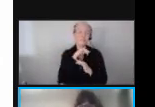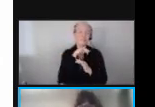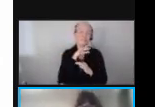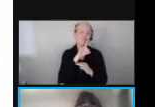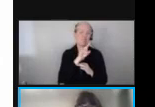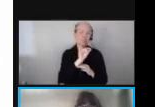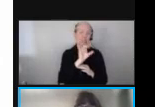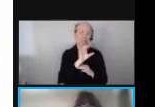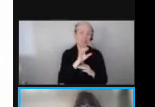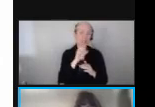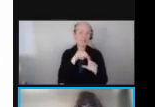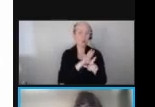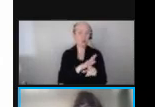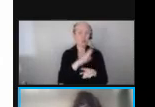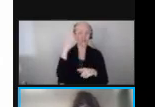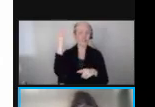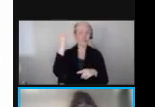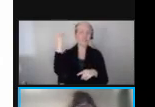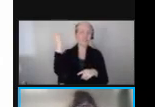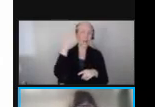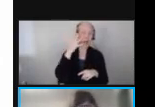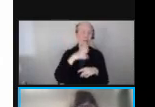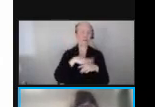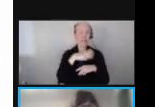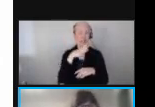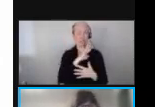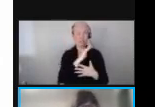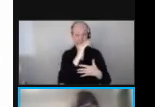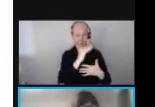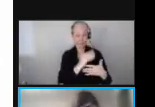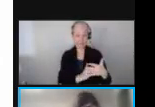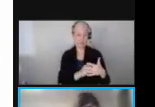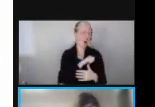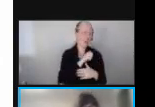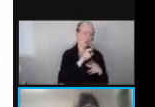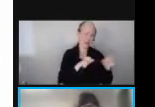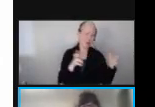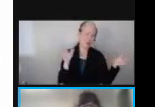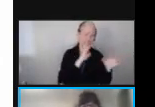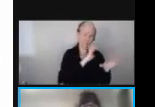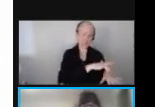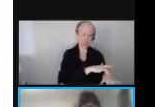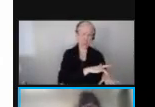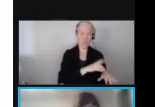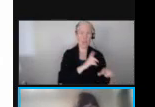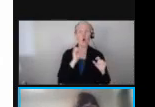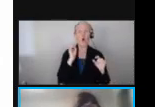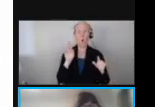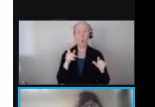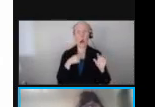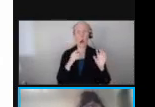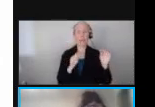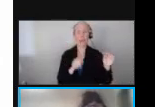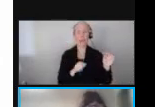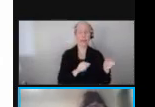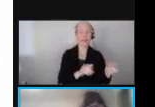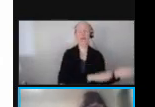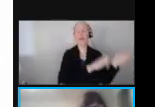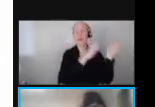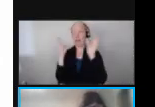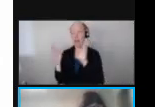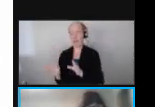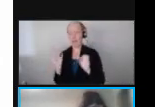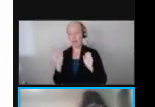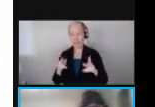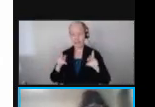the other panelists with me have described. I can then turn that around and say, if the human is undergoing